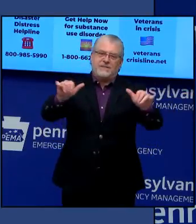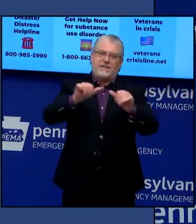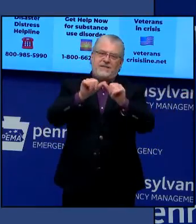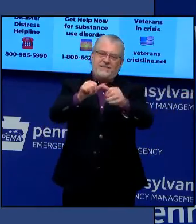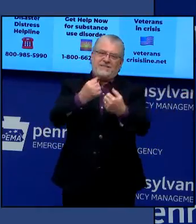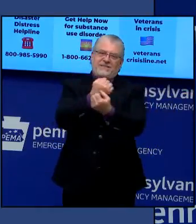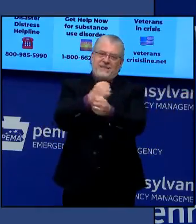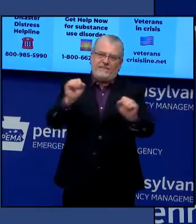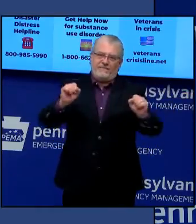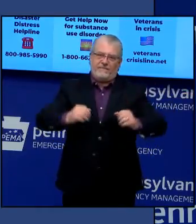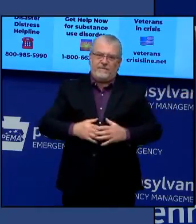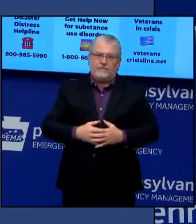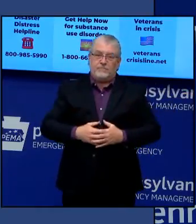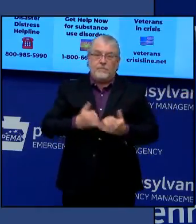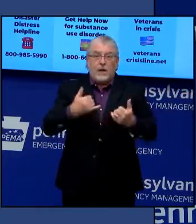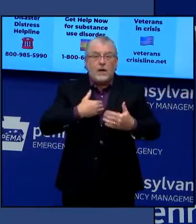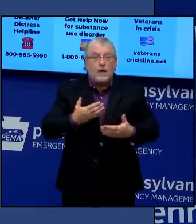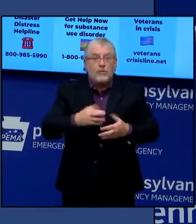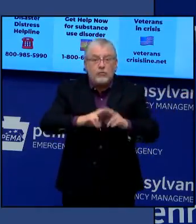And now I'm pleased to answer questions.